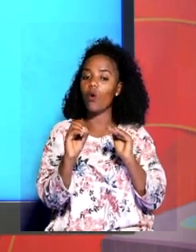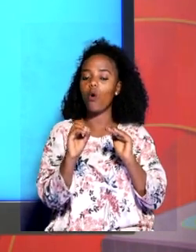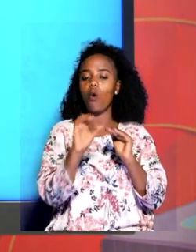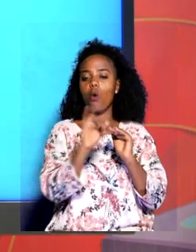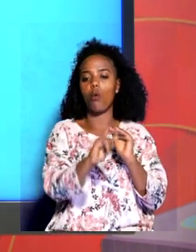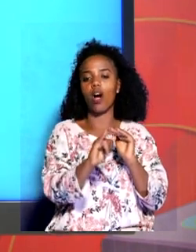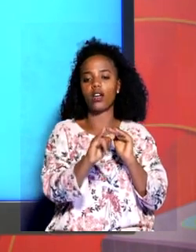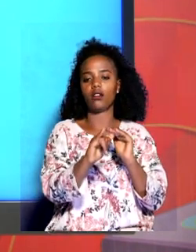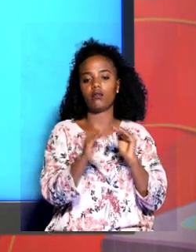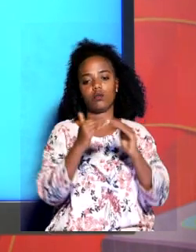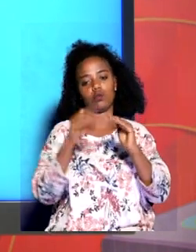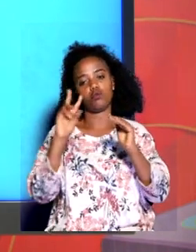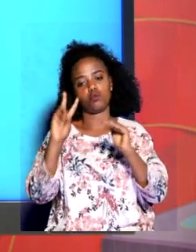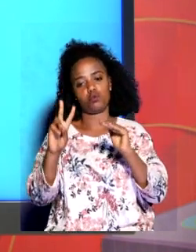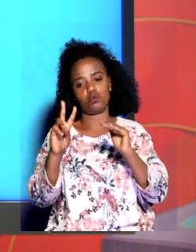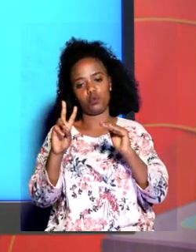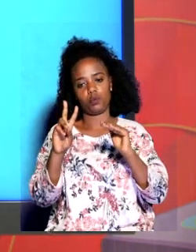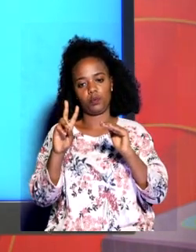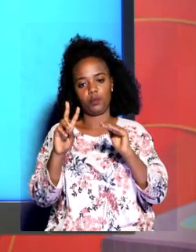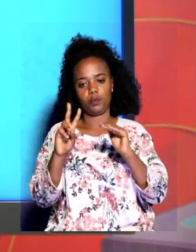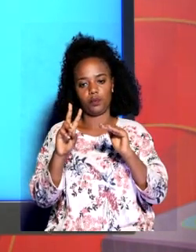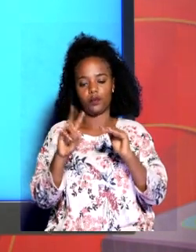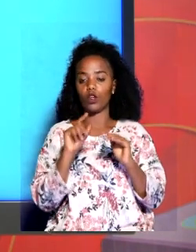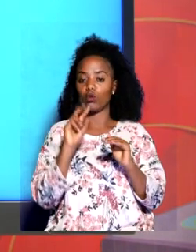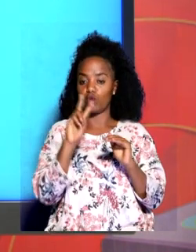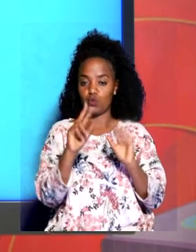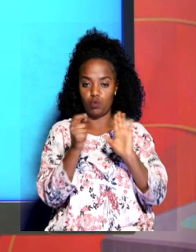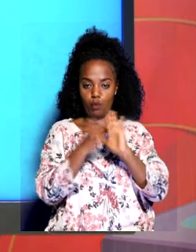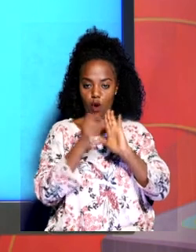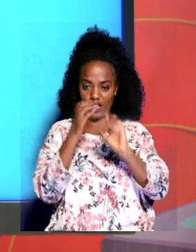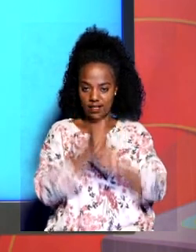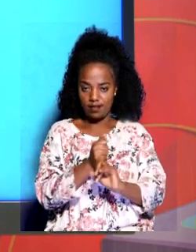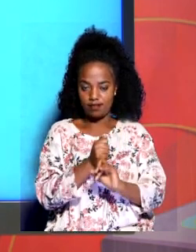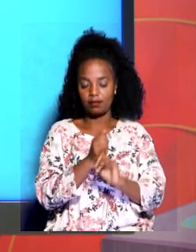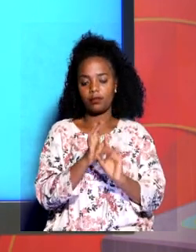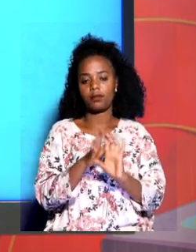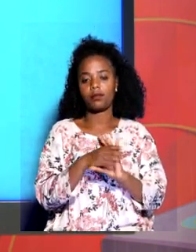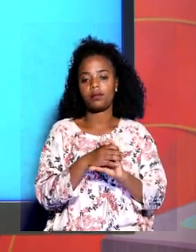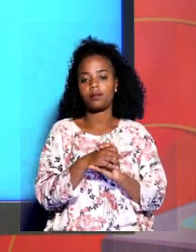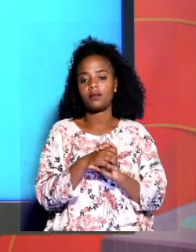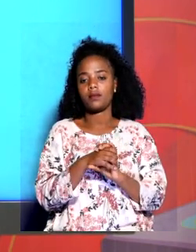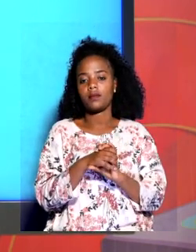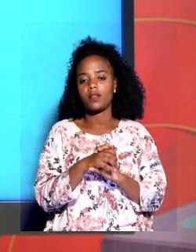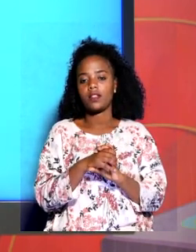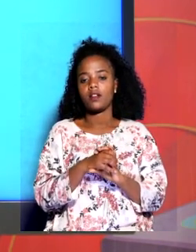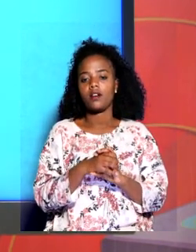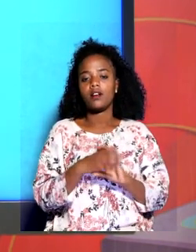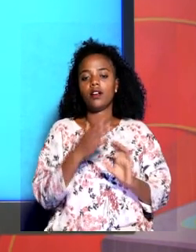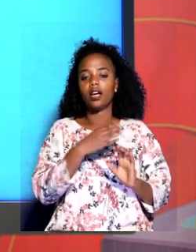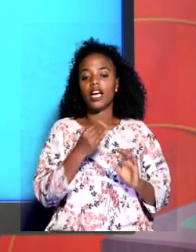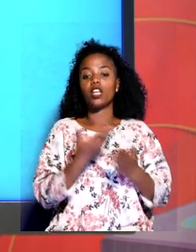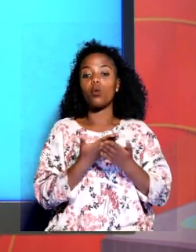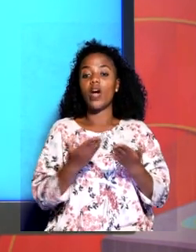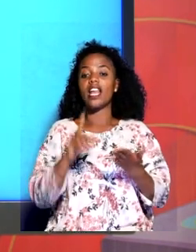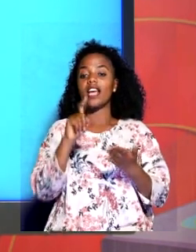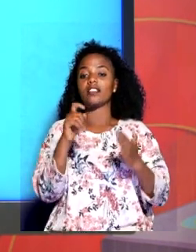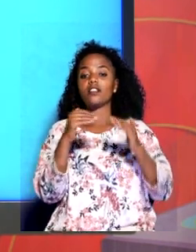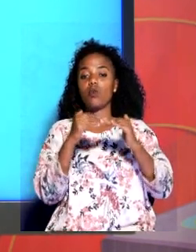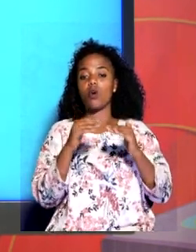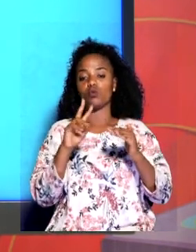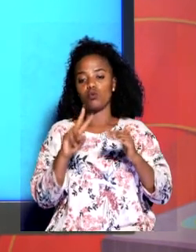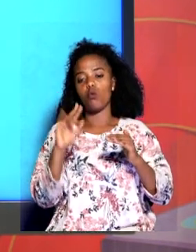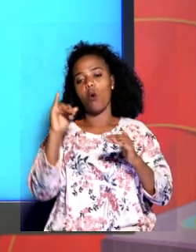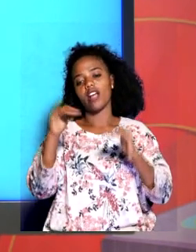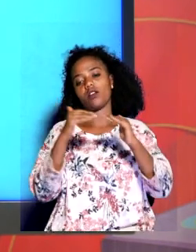y is this 2. This point, when x 0, y is 2. And when x is 2, y